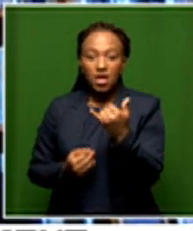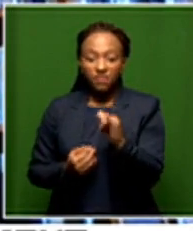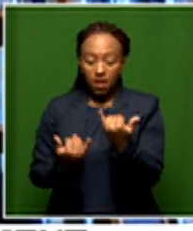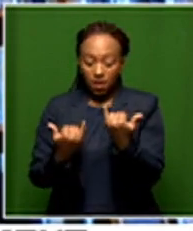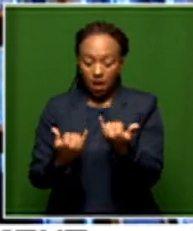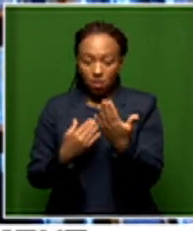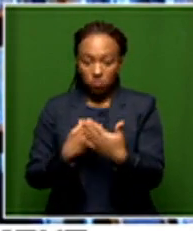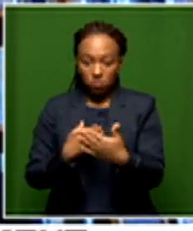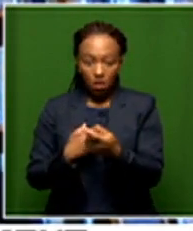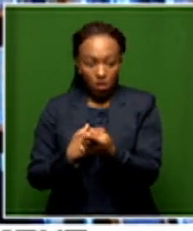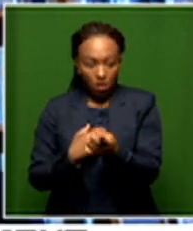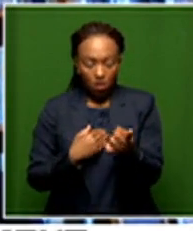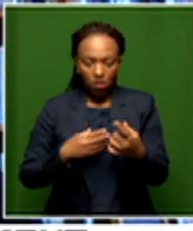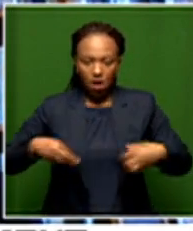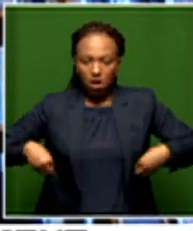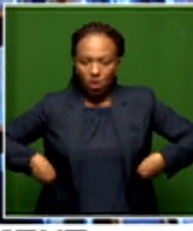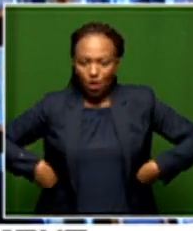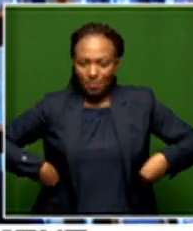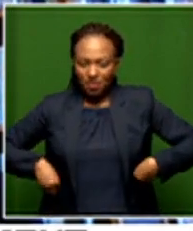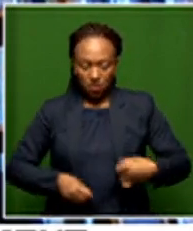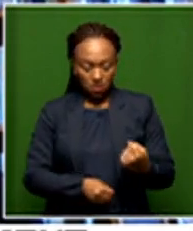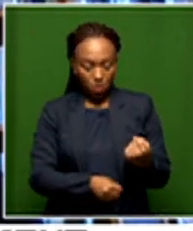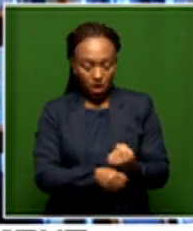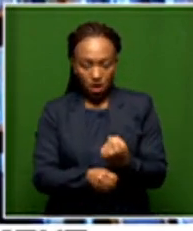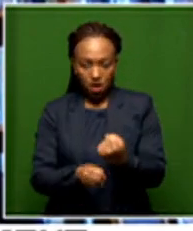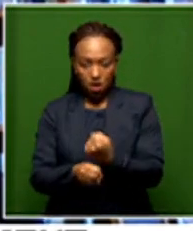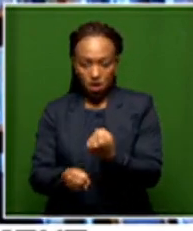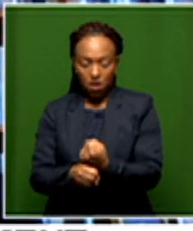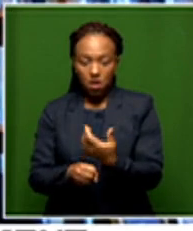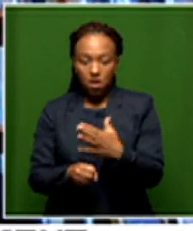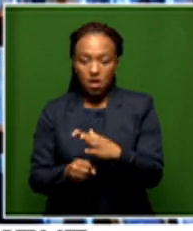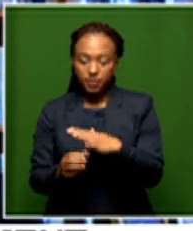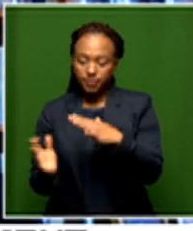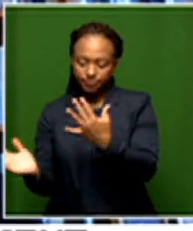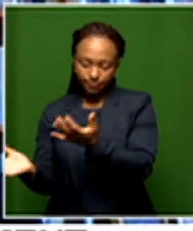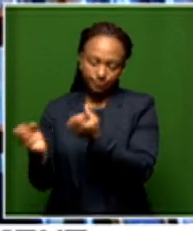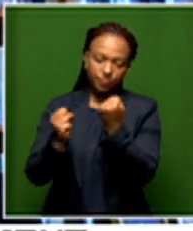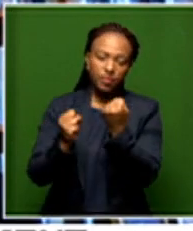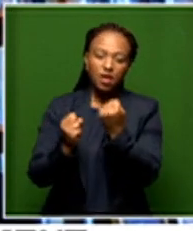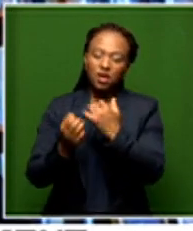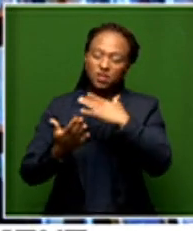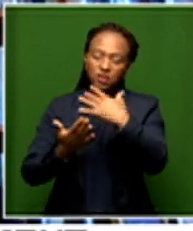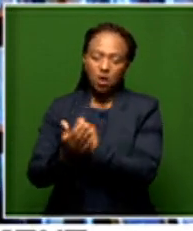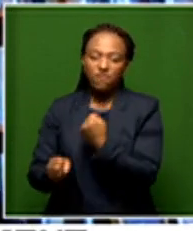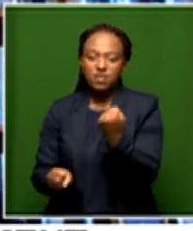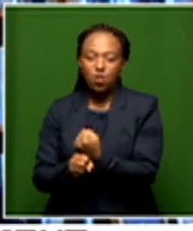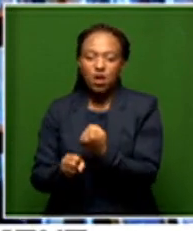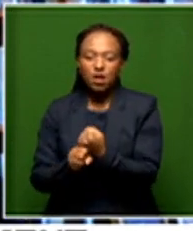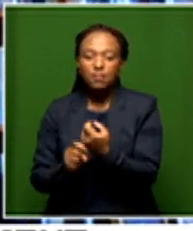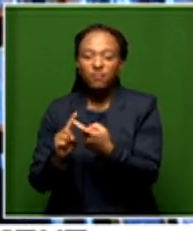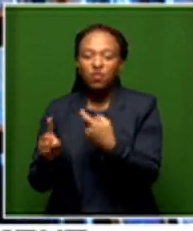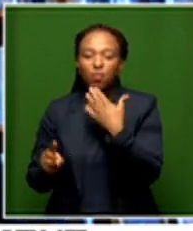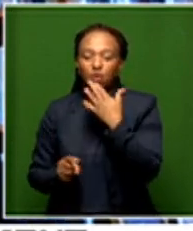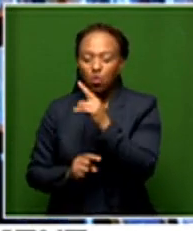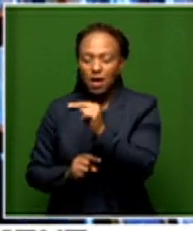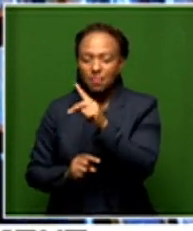prospect that all corruption work is going to be taken away from the NPA, the NPA ought to be